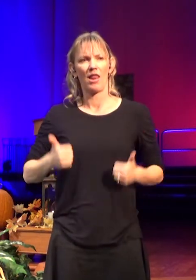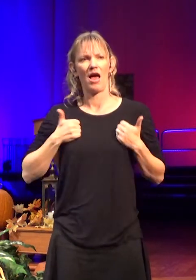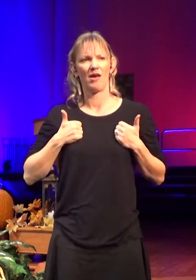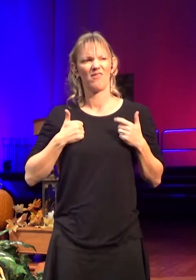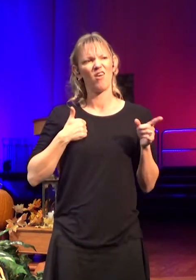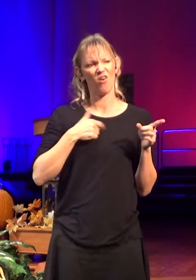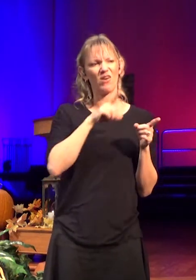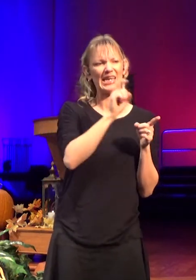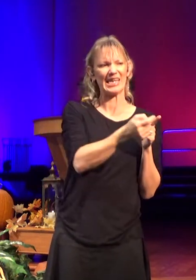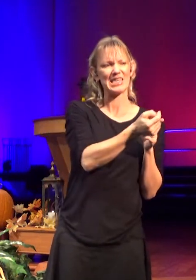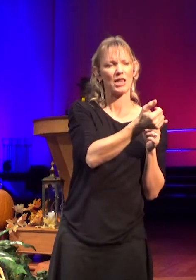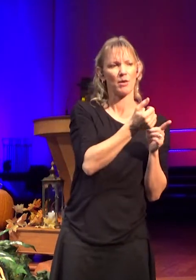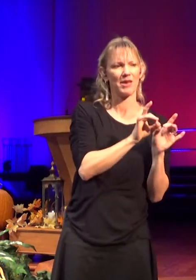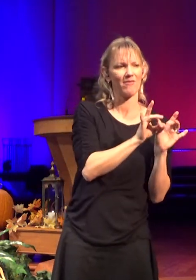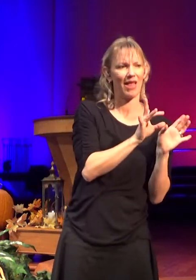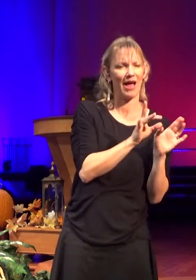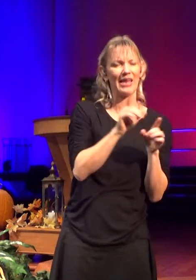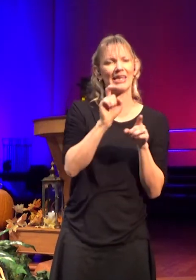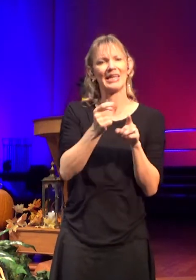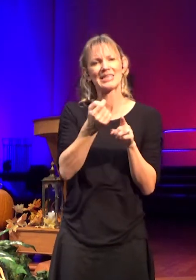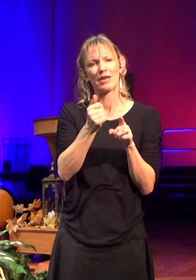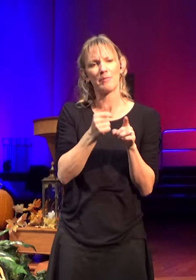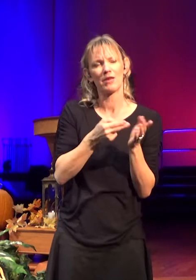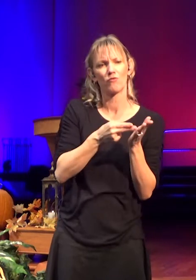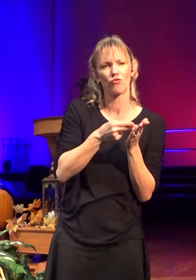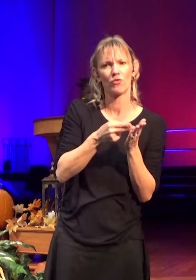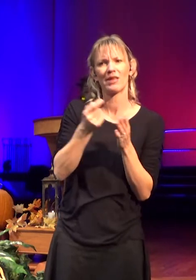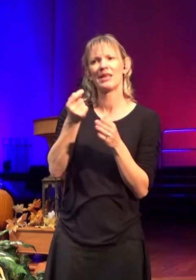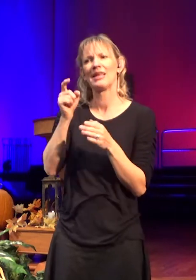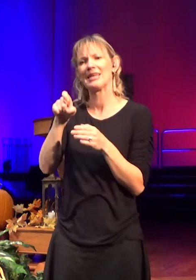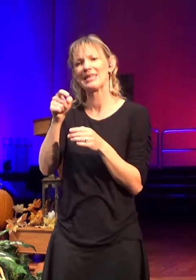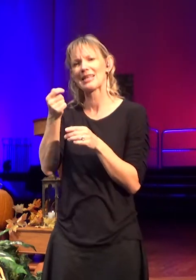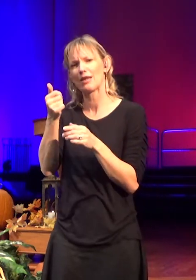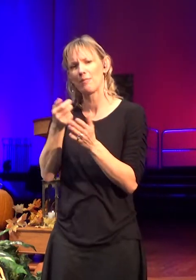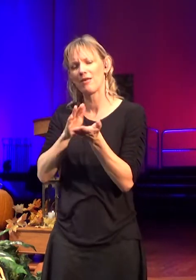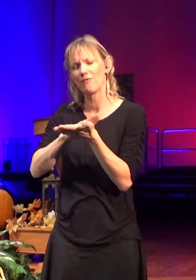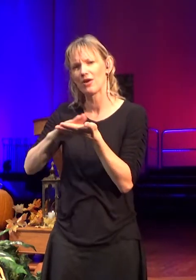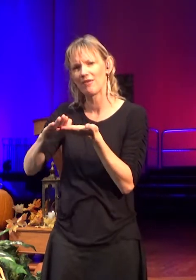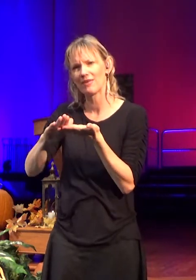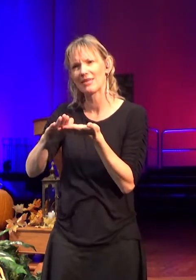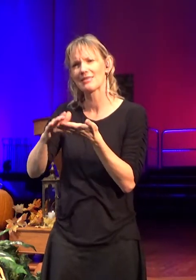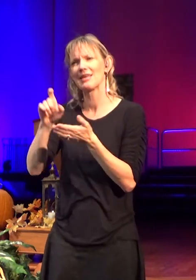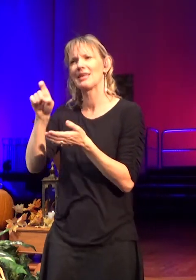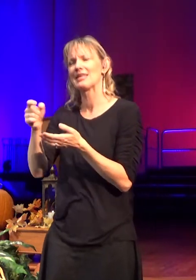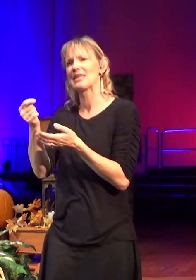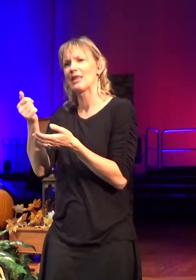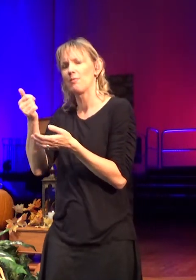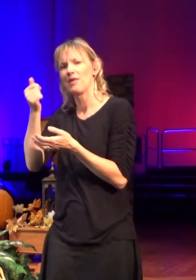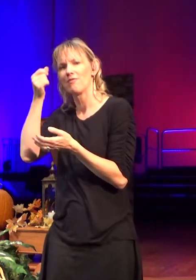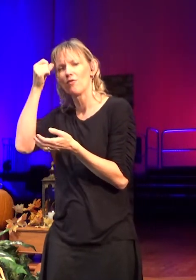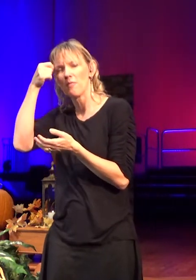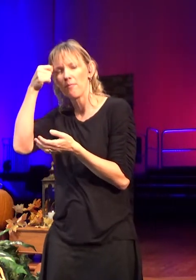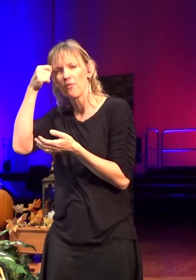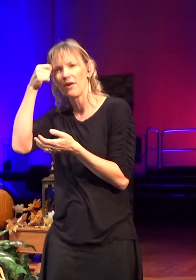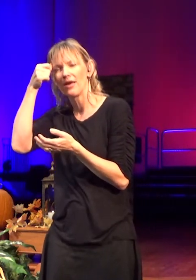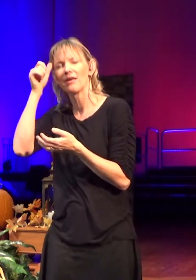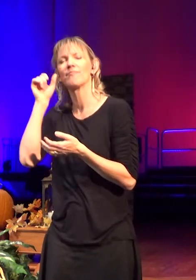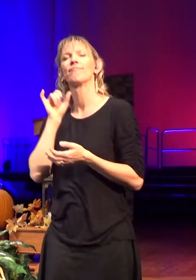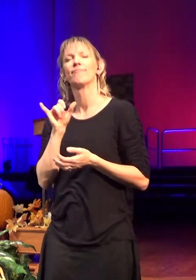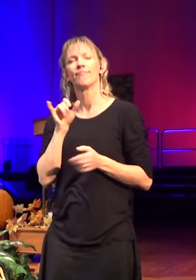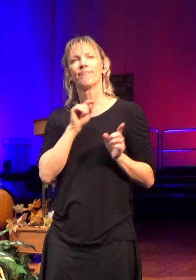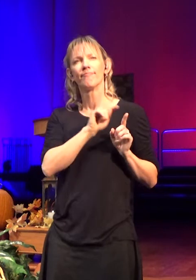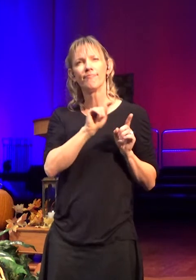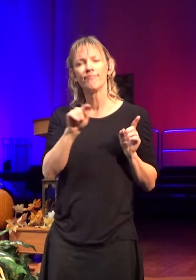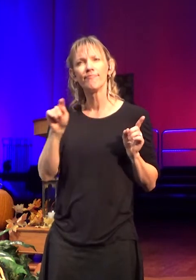use a little bit of light, a little bit of truth, a little bit of forgiveness, a little bit of remembering.